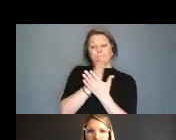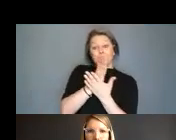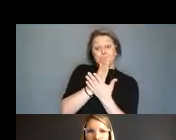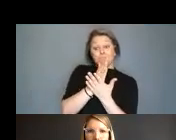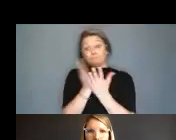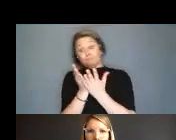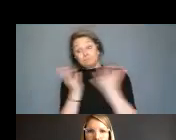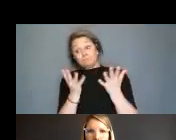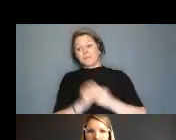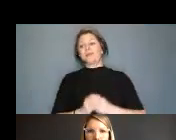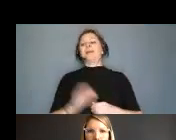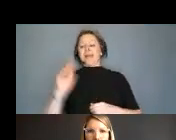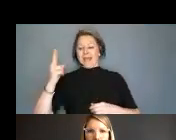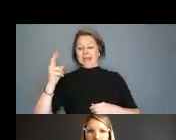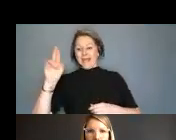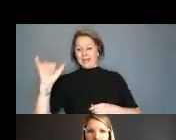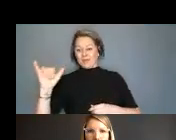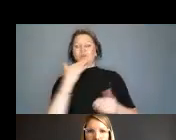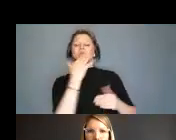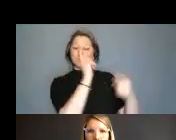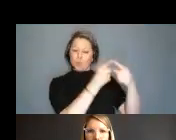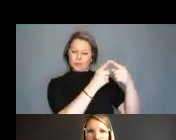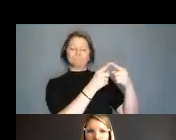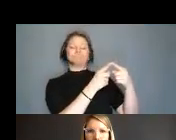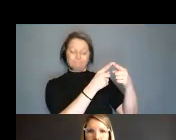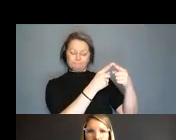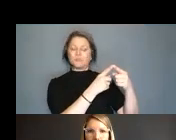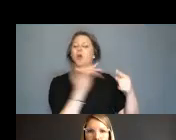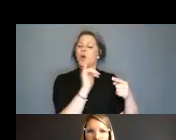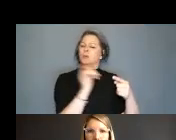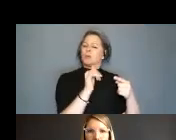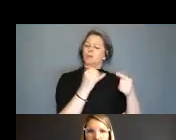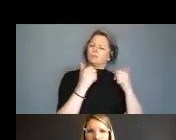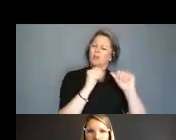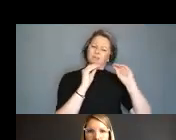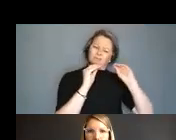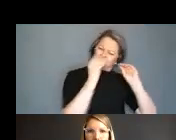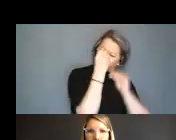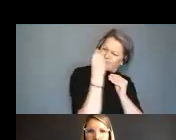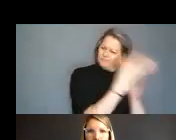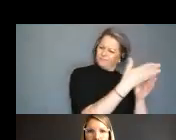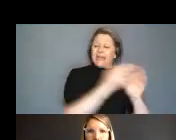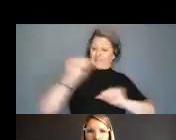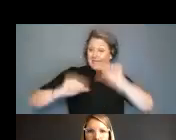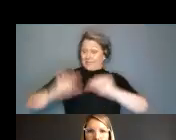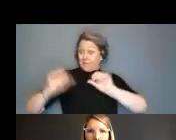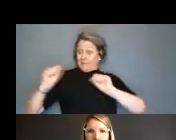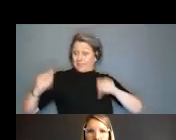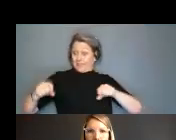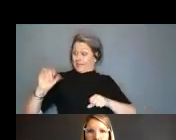That's a good point. And one of the things that we really try to stress with clinicians, because again, assessing capacity is a very big job.